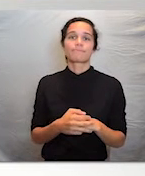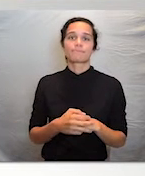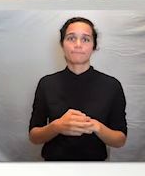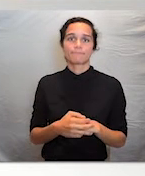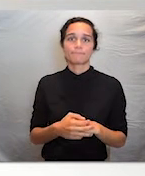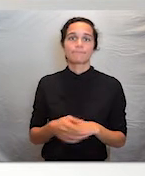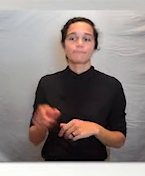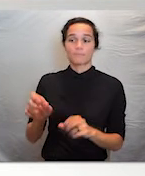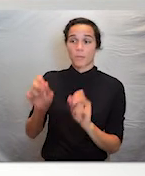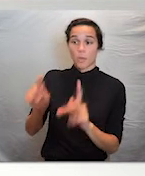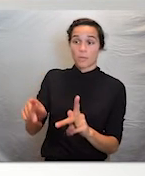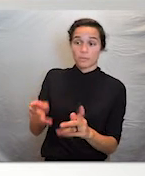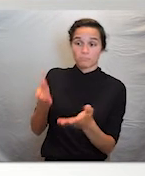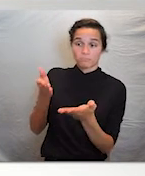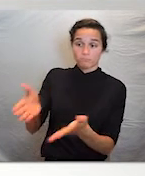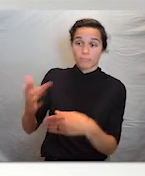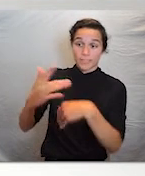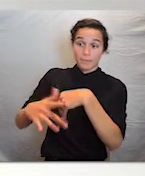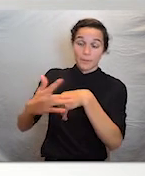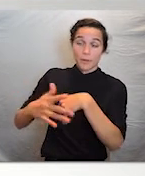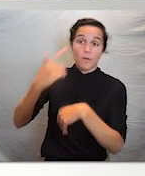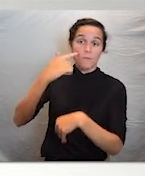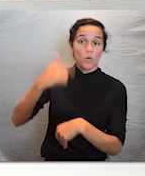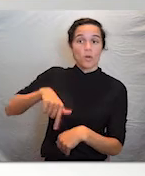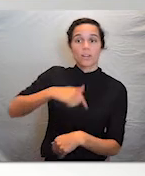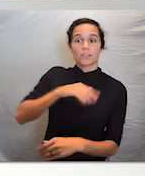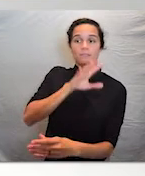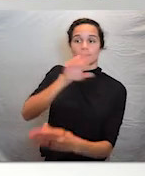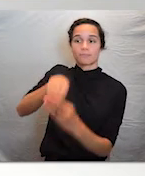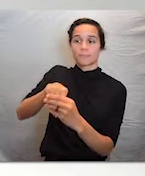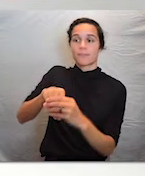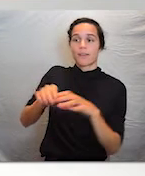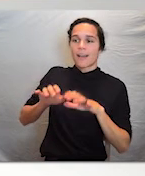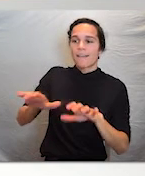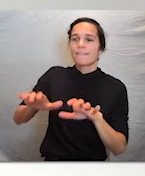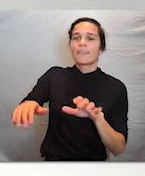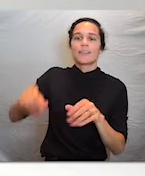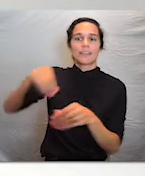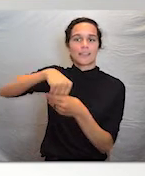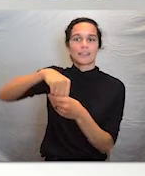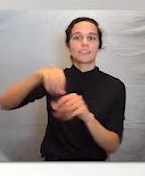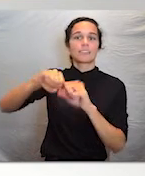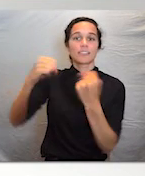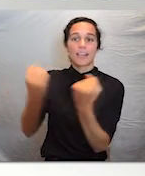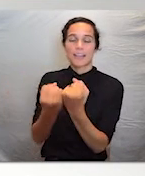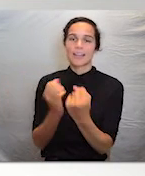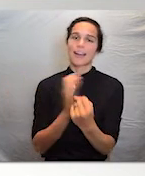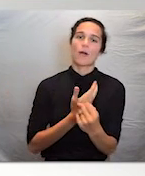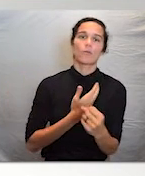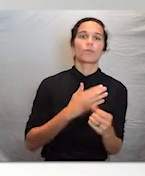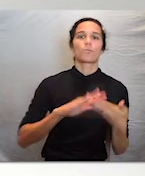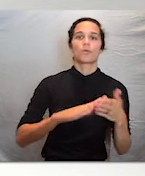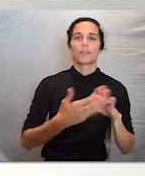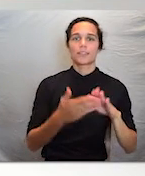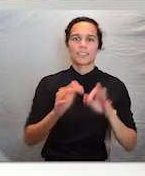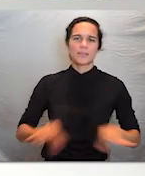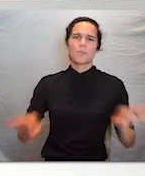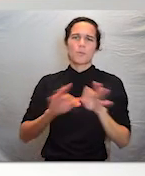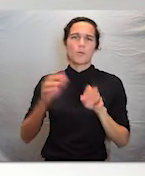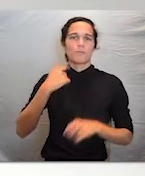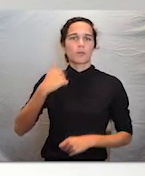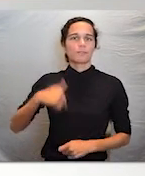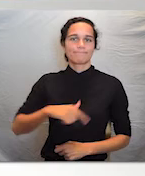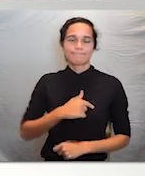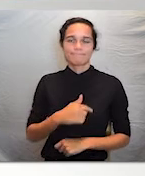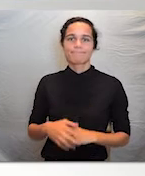opportunity to be active members in our society and within our community. It's very important